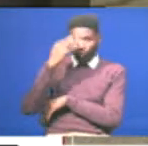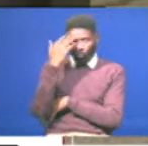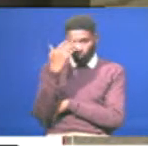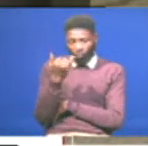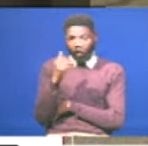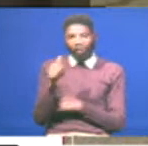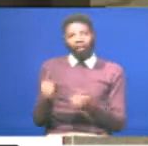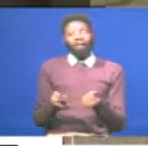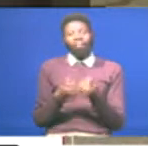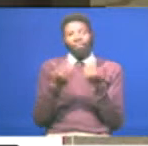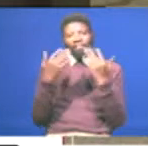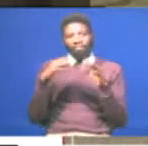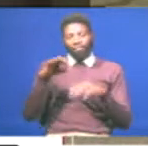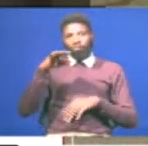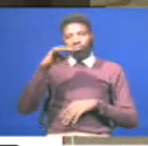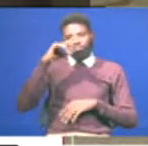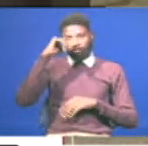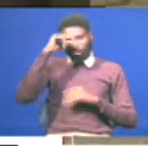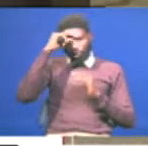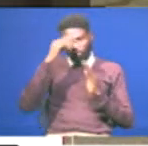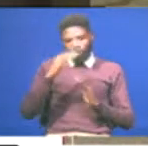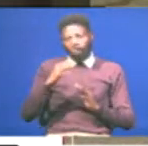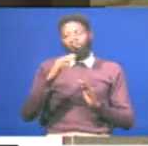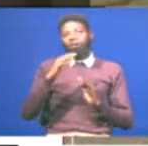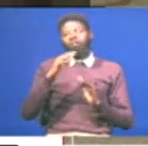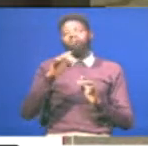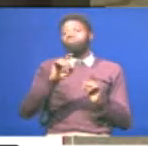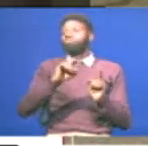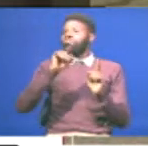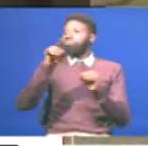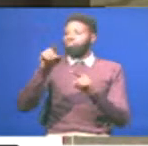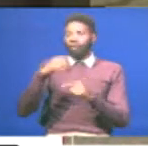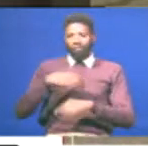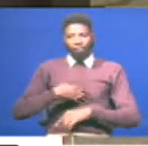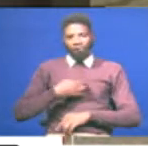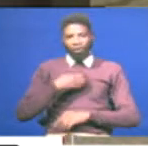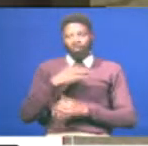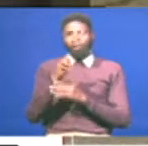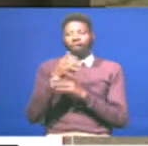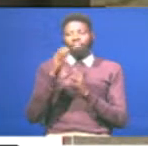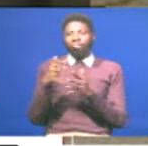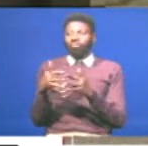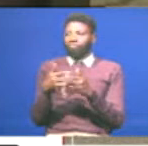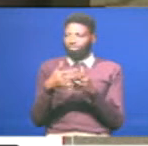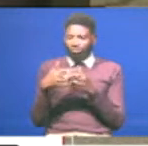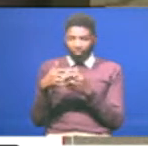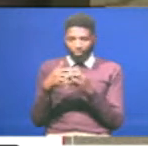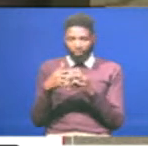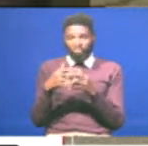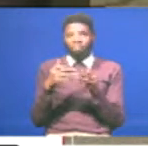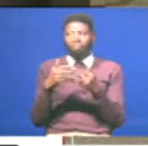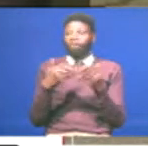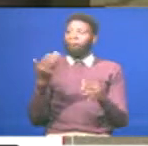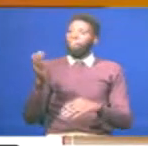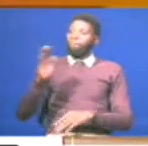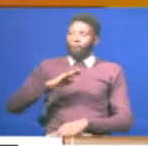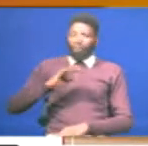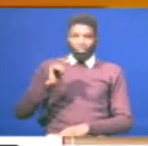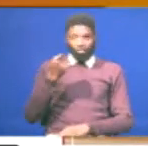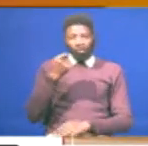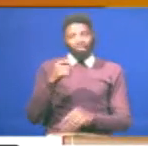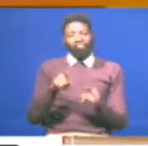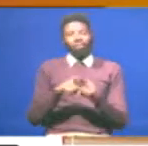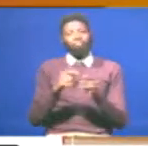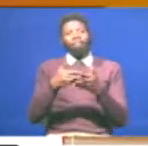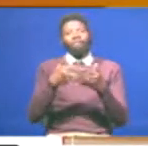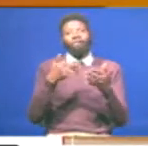governor did visit the ambassador in the U.S. In that time, and before he came back home, and before internet happened,